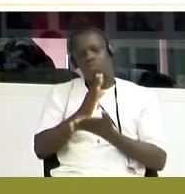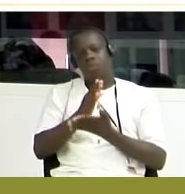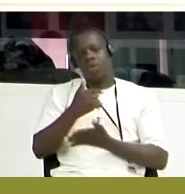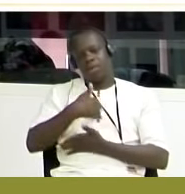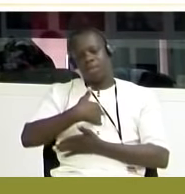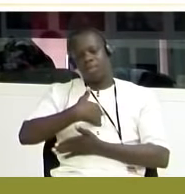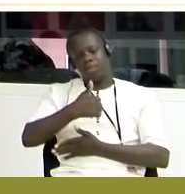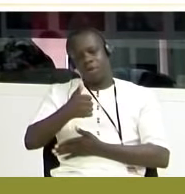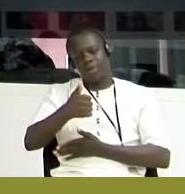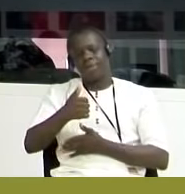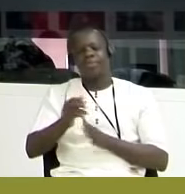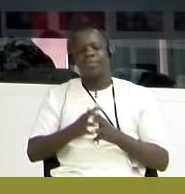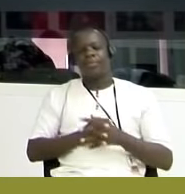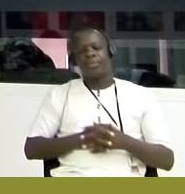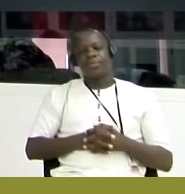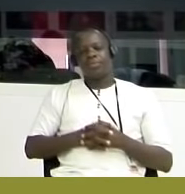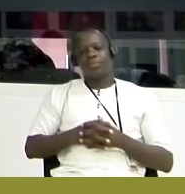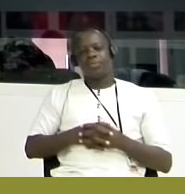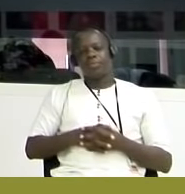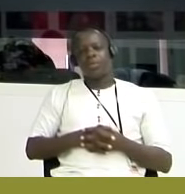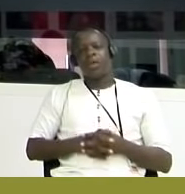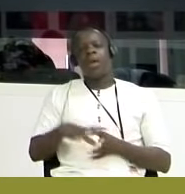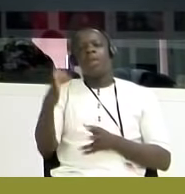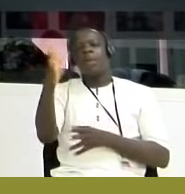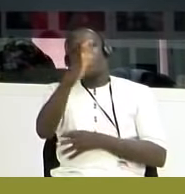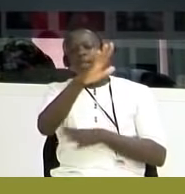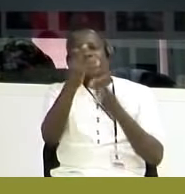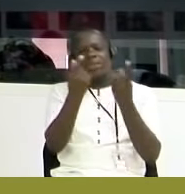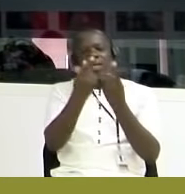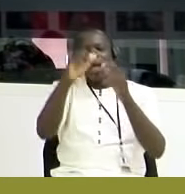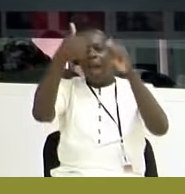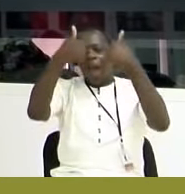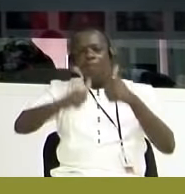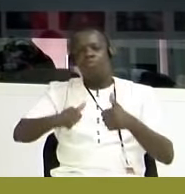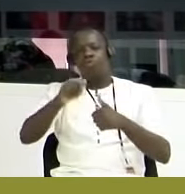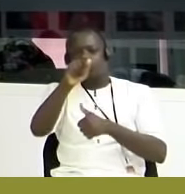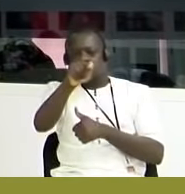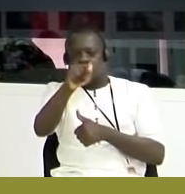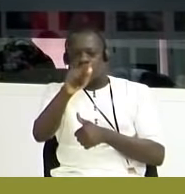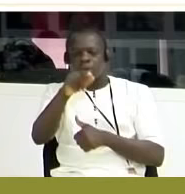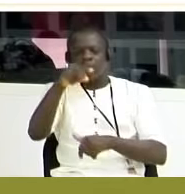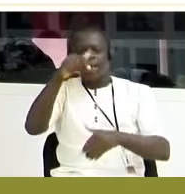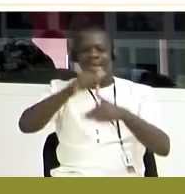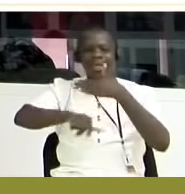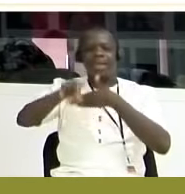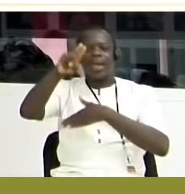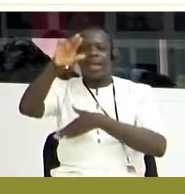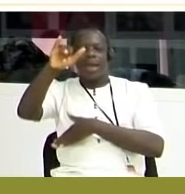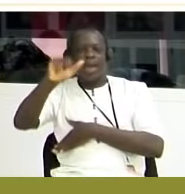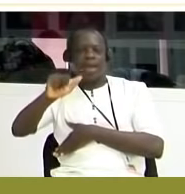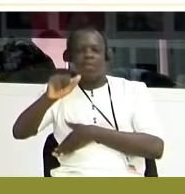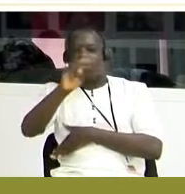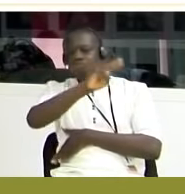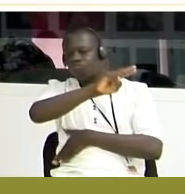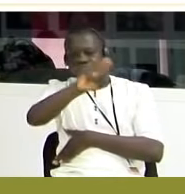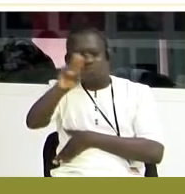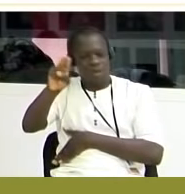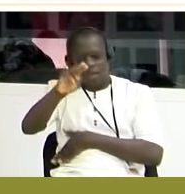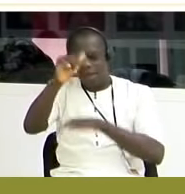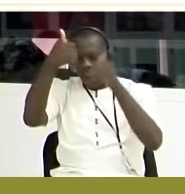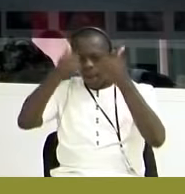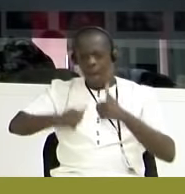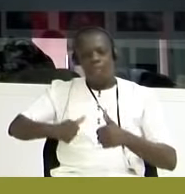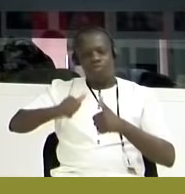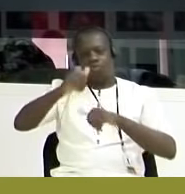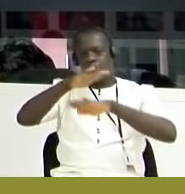Did anything happen to you while you were at the NIA? Nothing happened to me while I was there. So you said